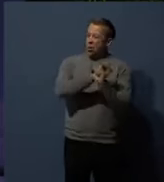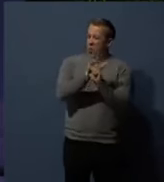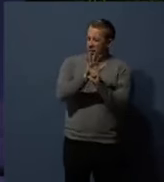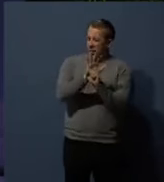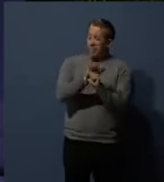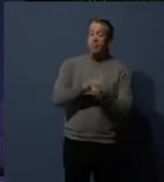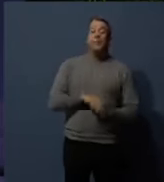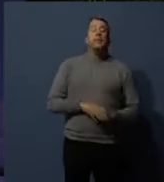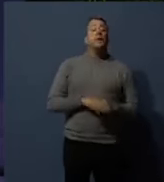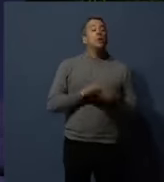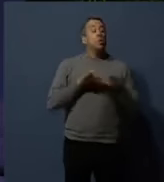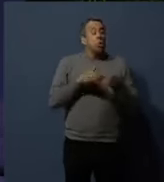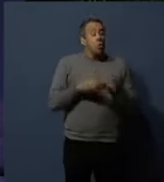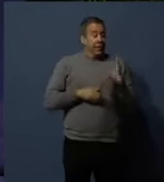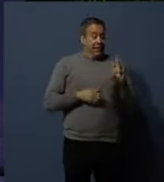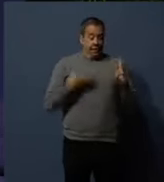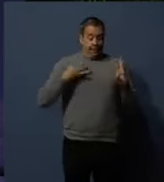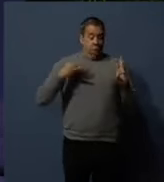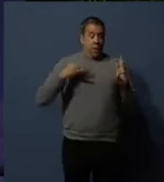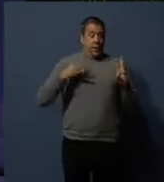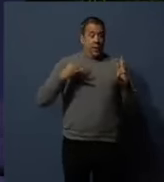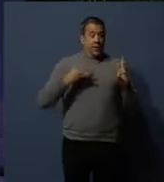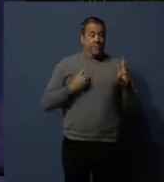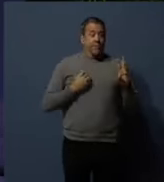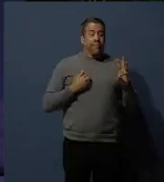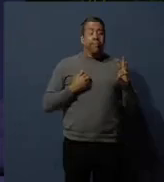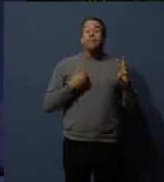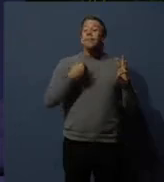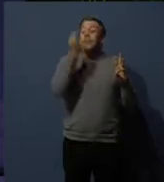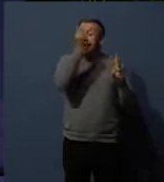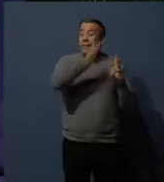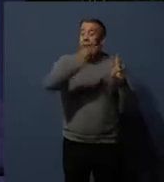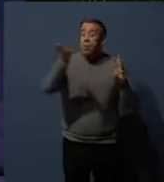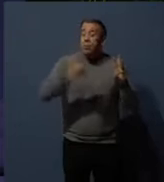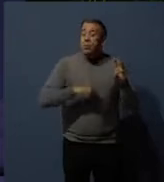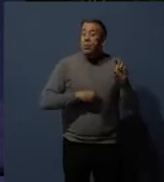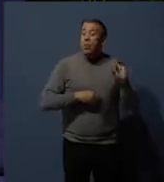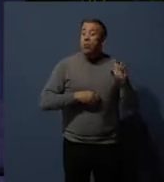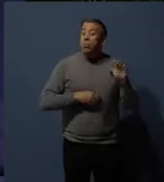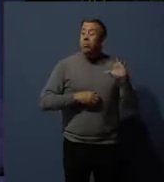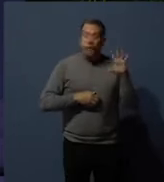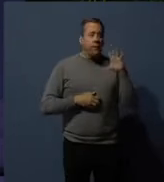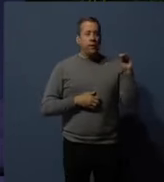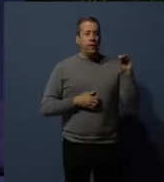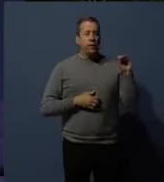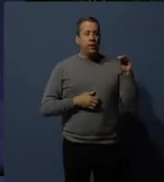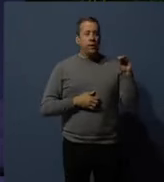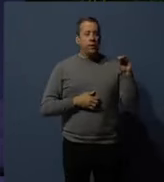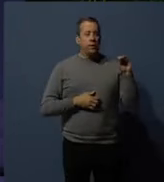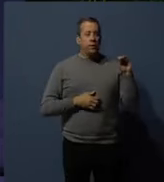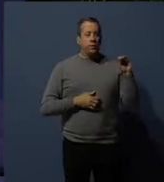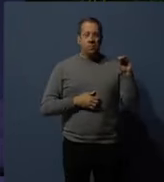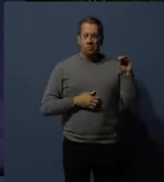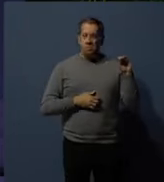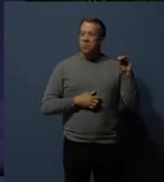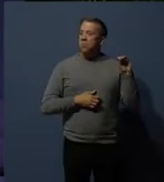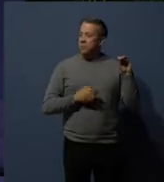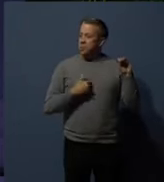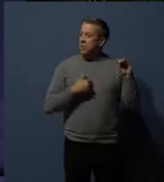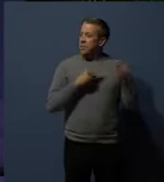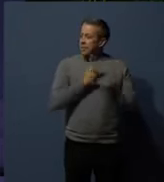6 volunteers to about 53 volunteers. We did this a few months ago, and we added another 12 volunteers to our